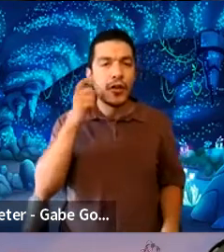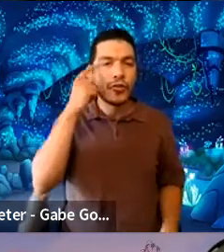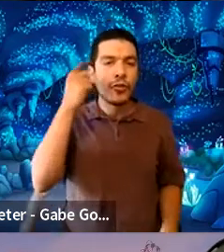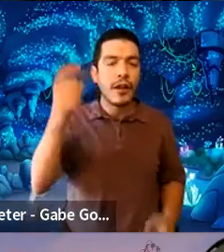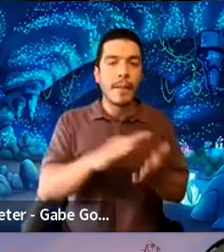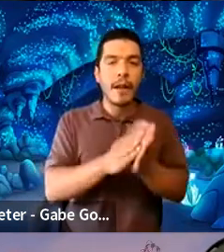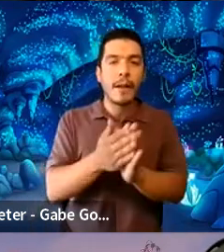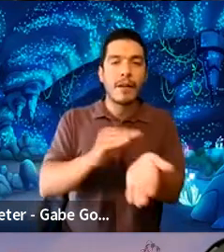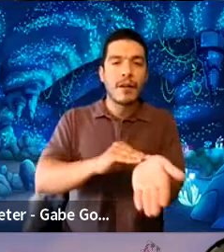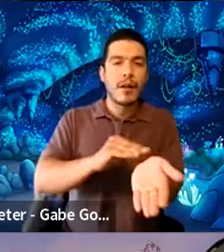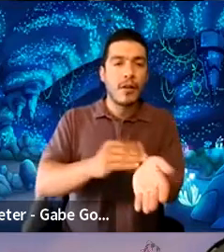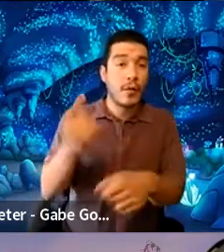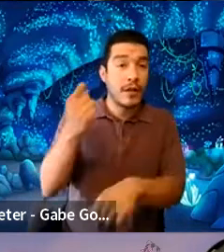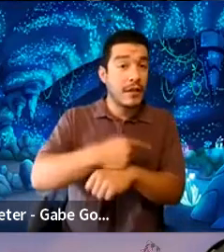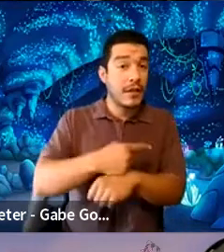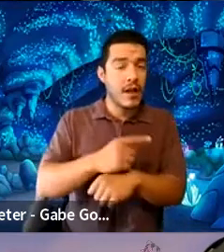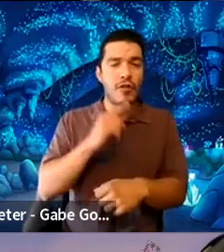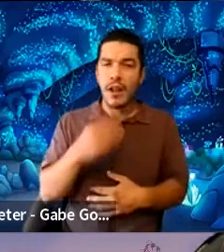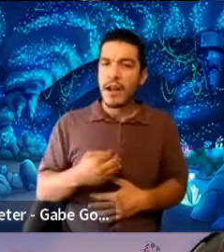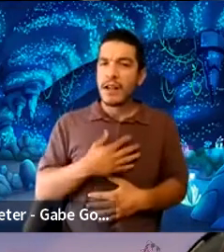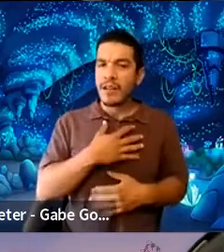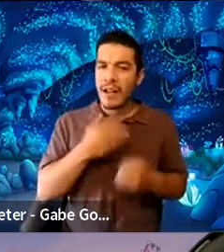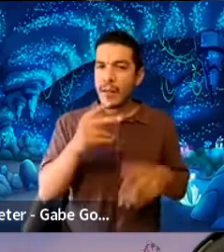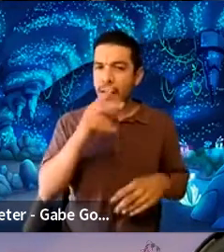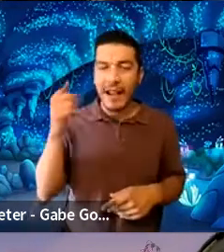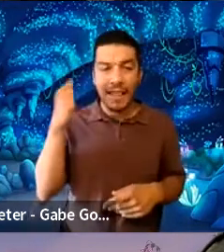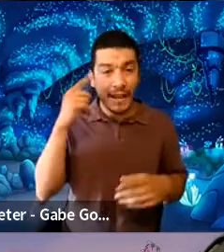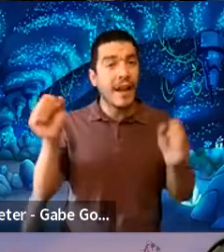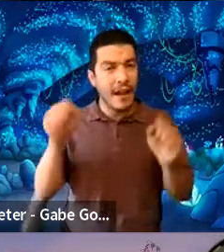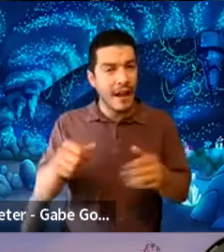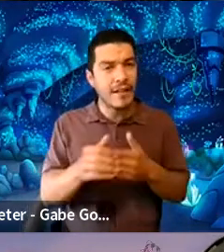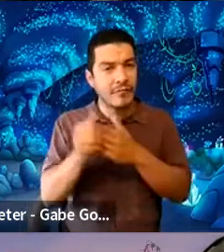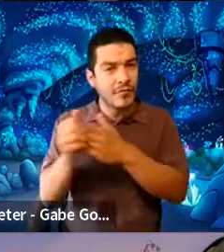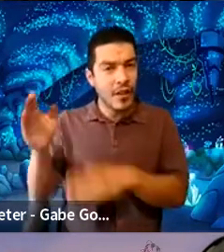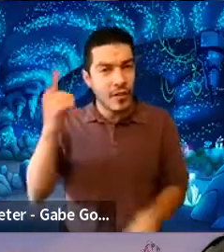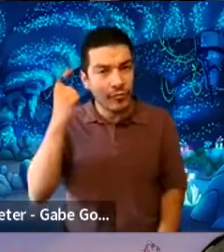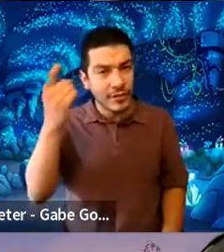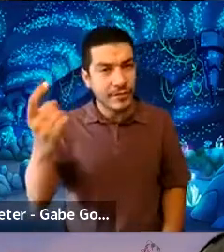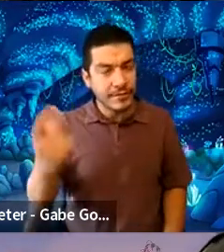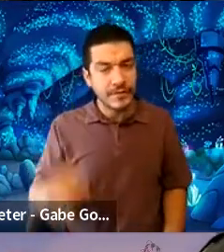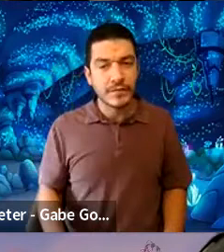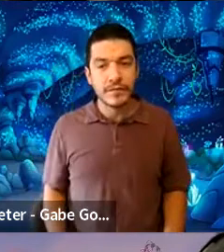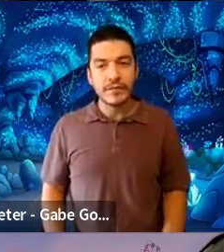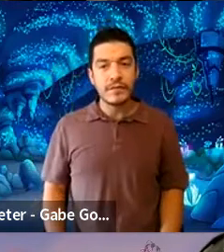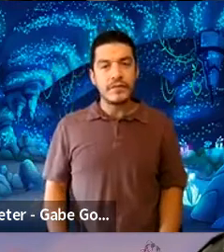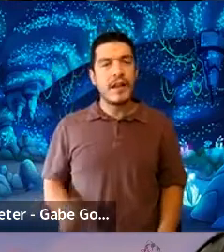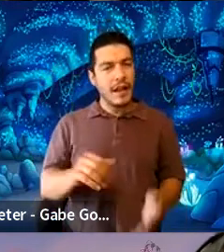a doctor one day. And it inspired a lot of kids to think they could follow their dreams and become whatever it was going to